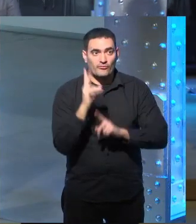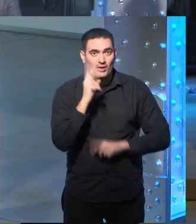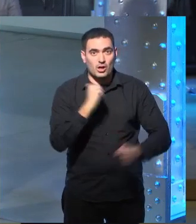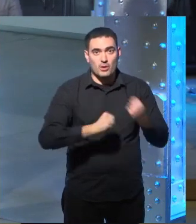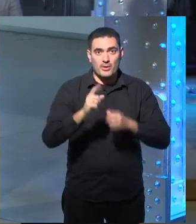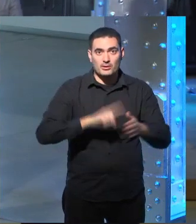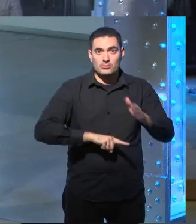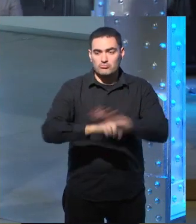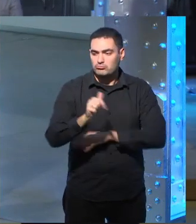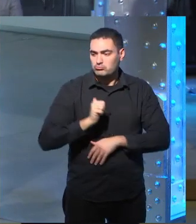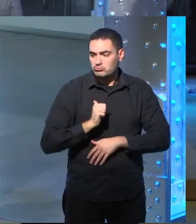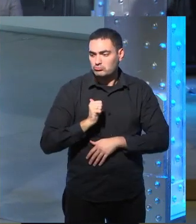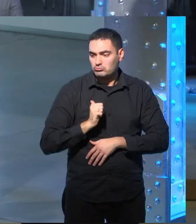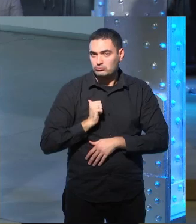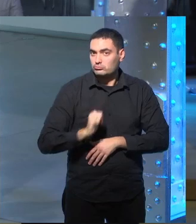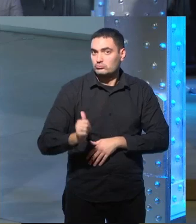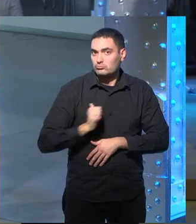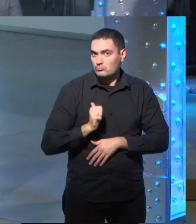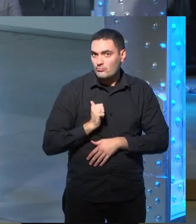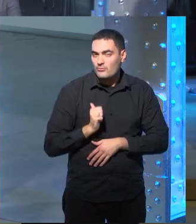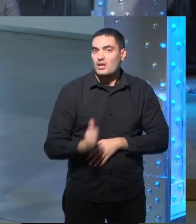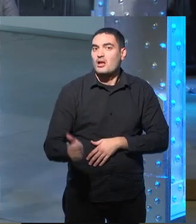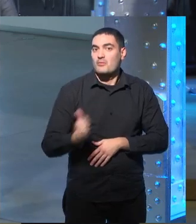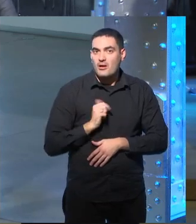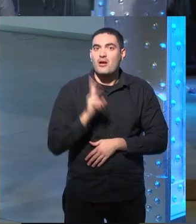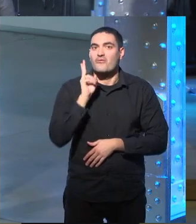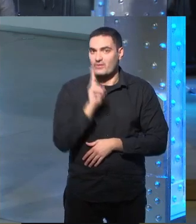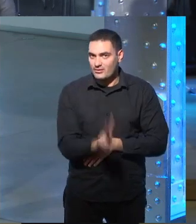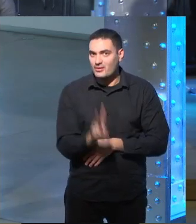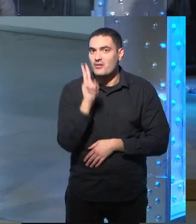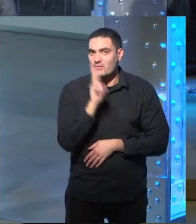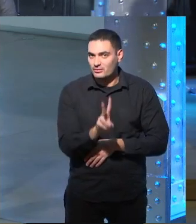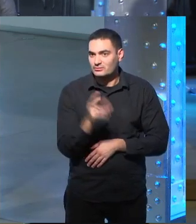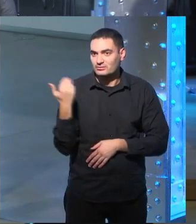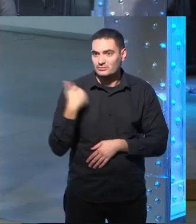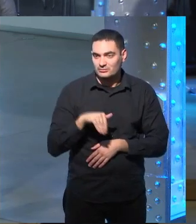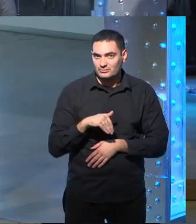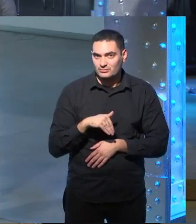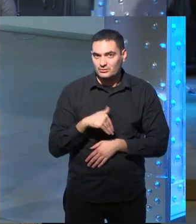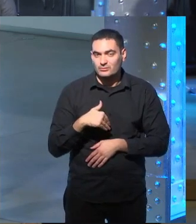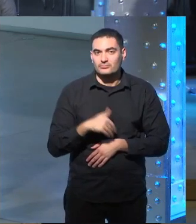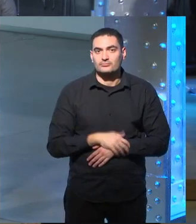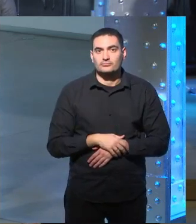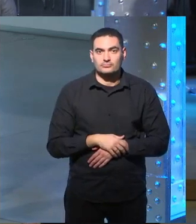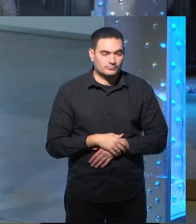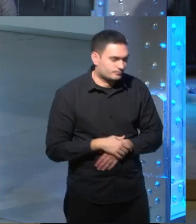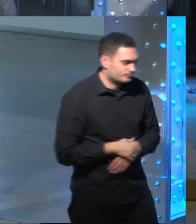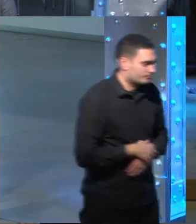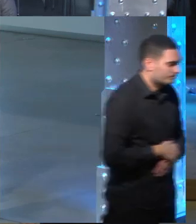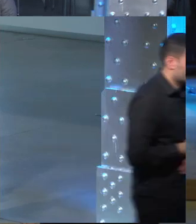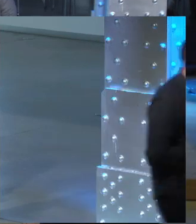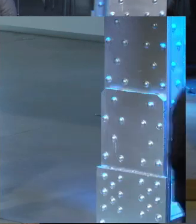right now is that the developing economies are taking advantage of that a lot. We have seen it with the